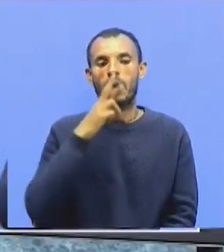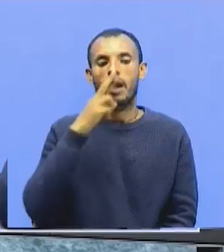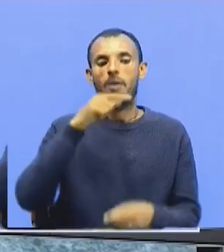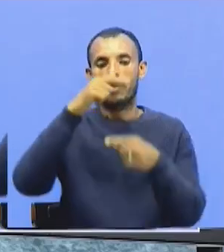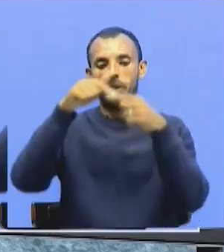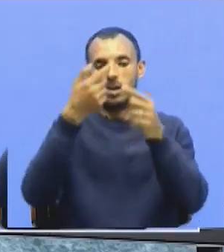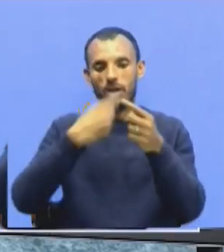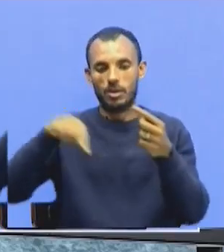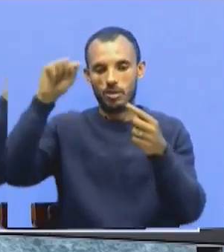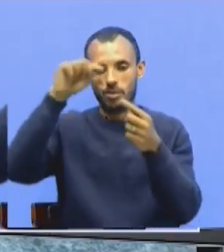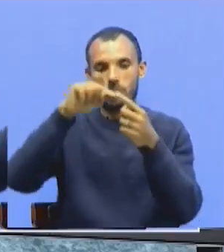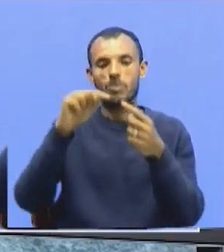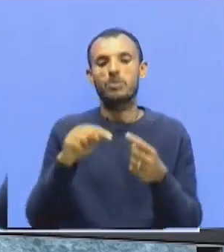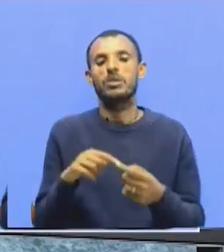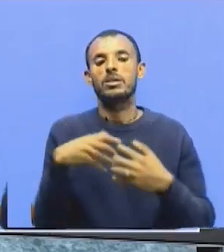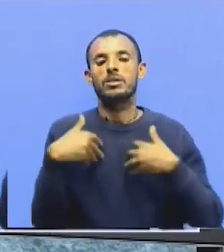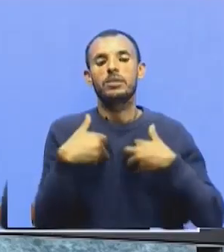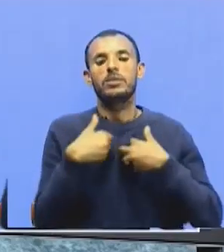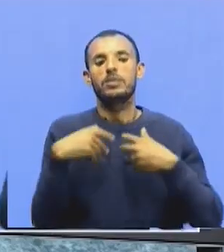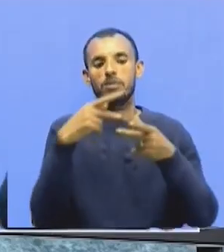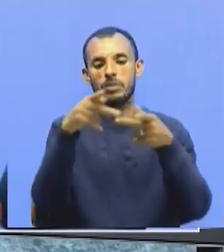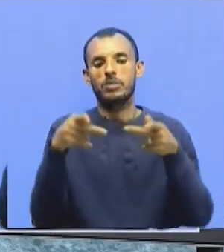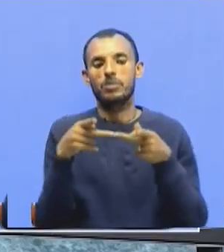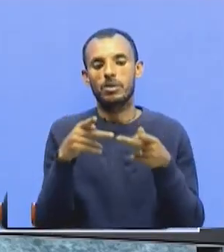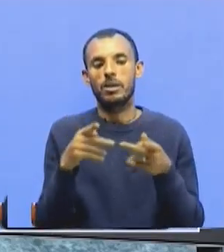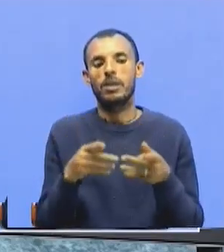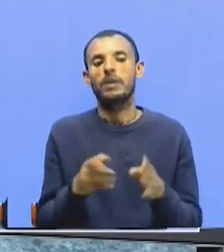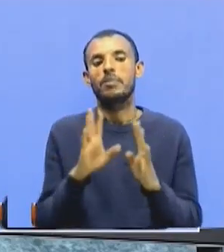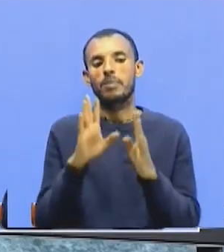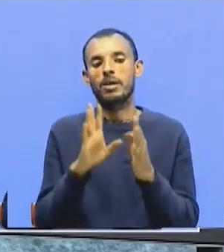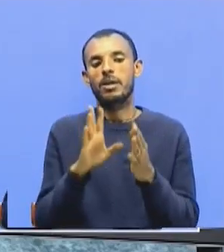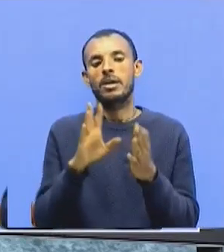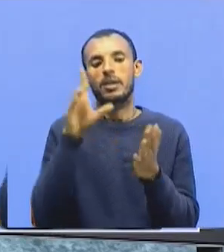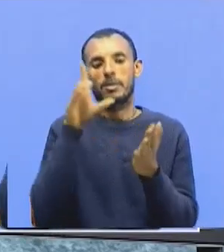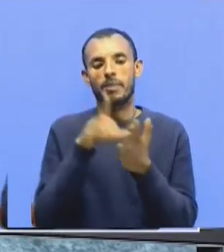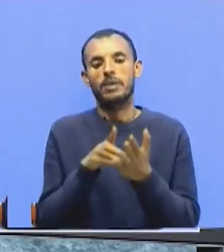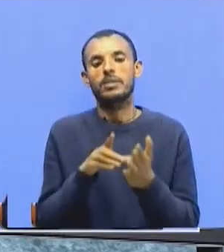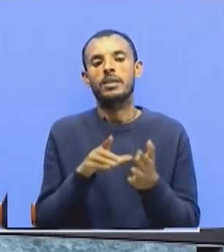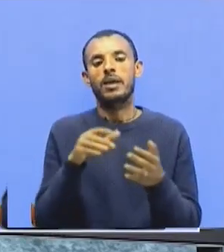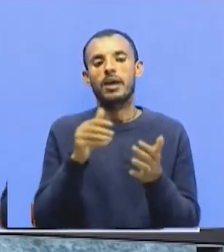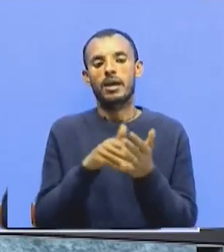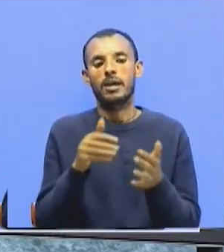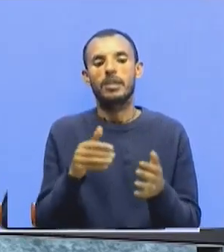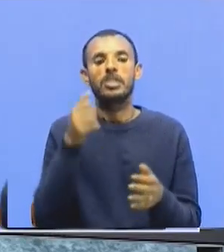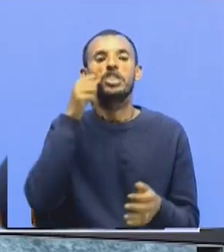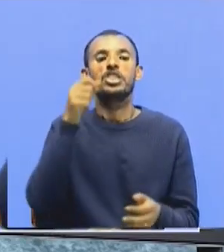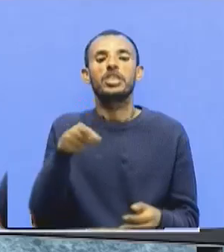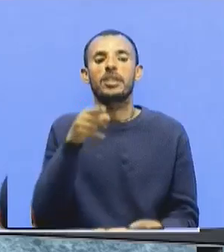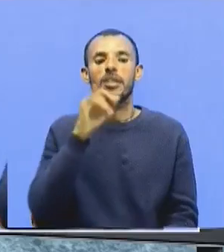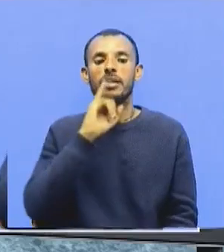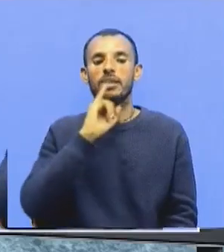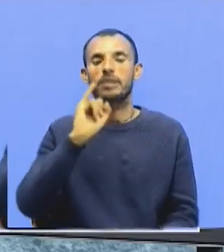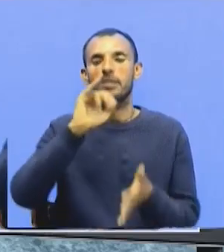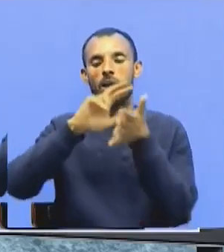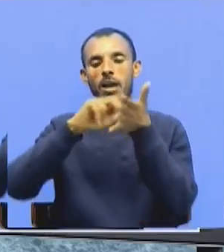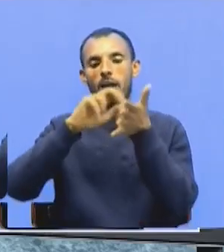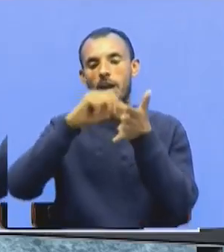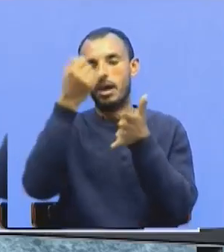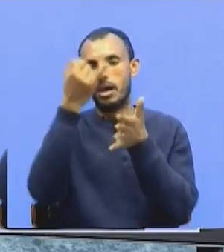going to the zoo. Let me read once again the questions. She is reading a